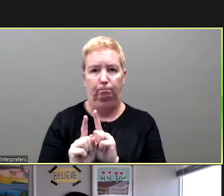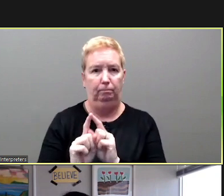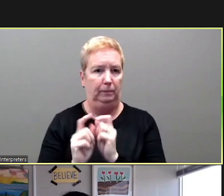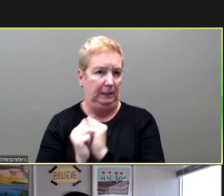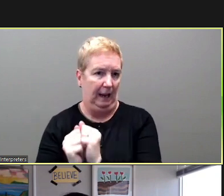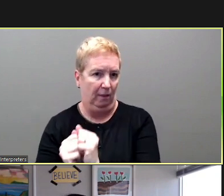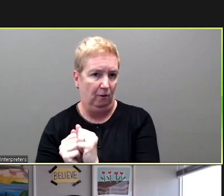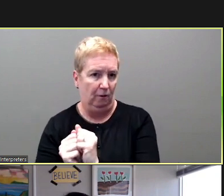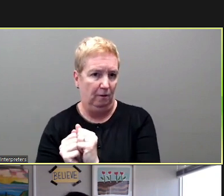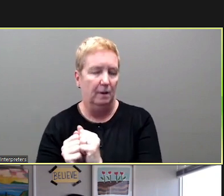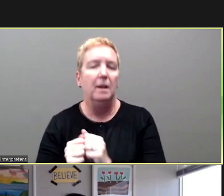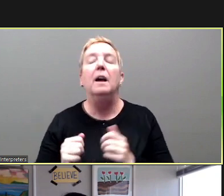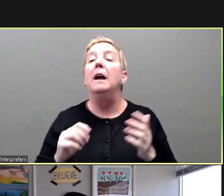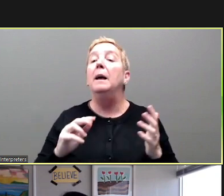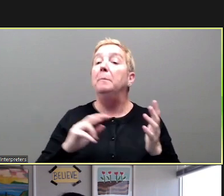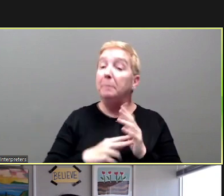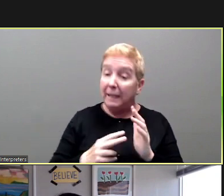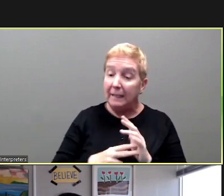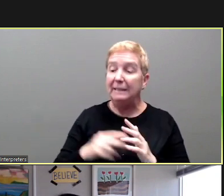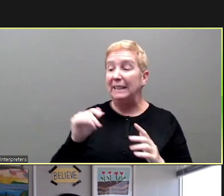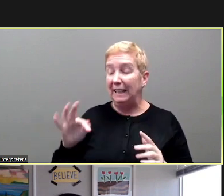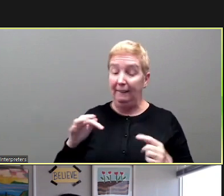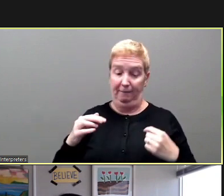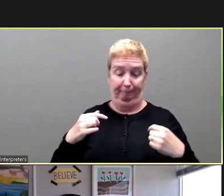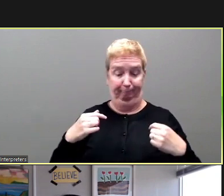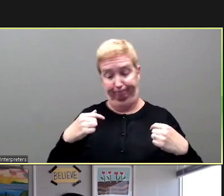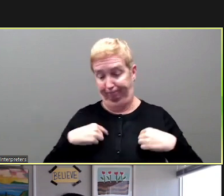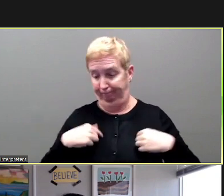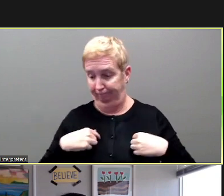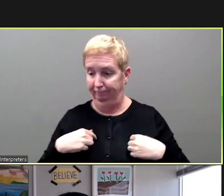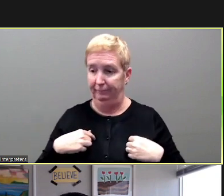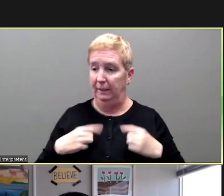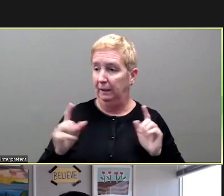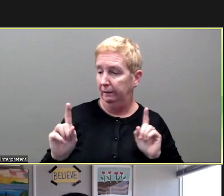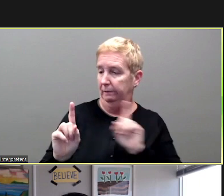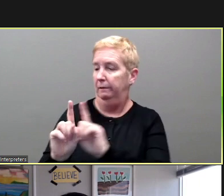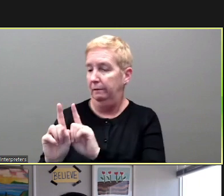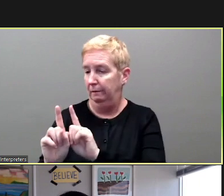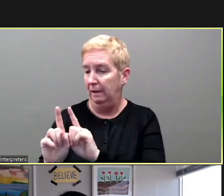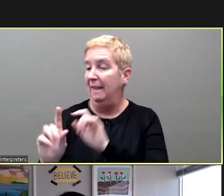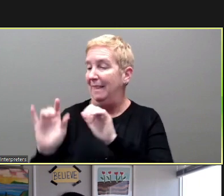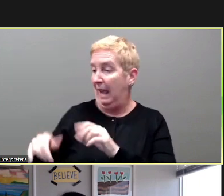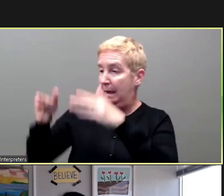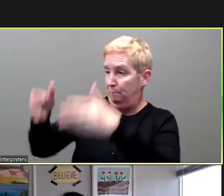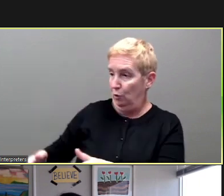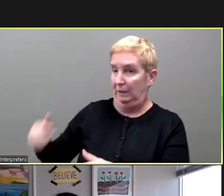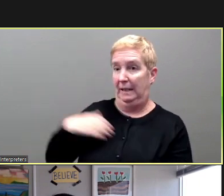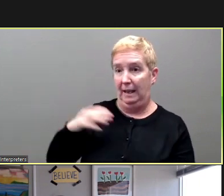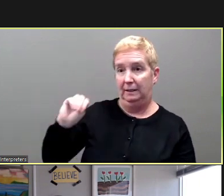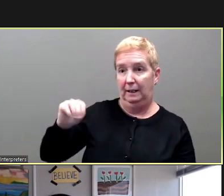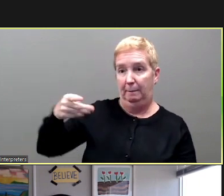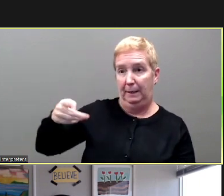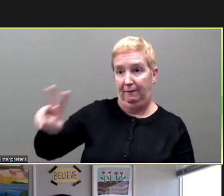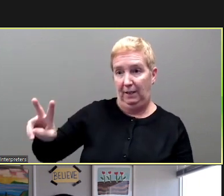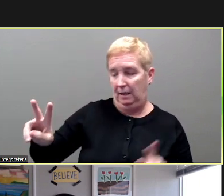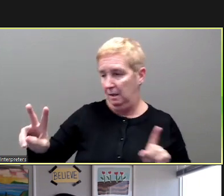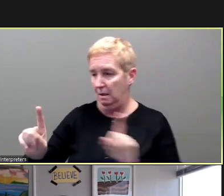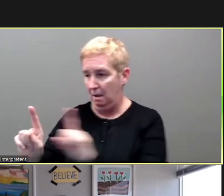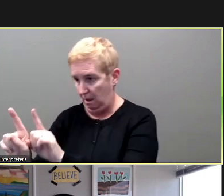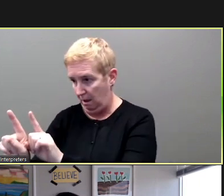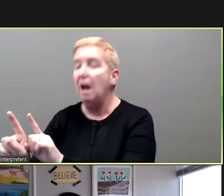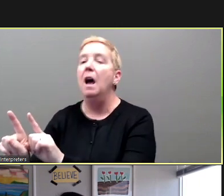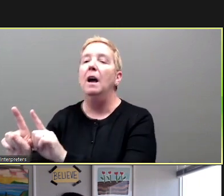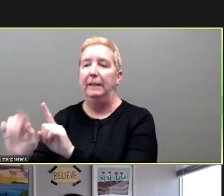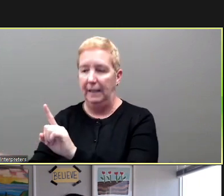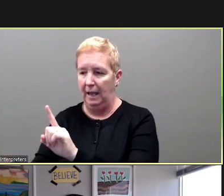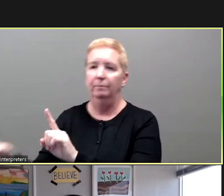anybody who comes in contact with someone else who has monkeypox with the monkeypox lesions can get monkeypox